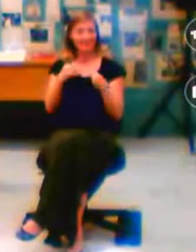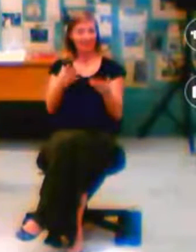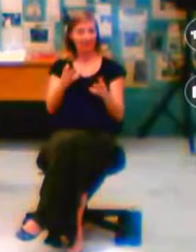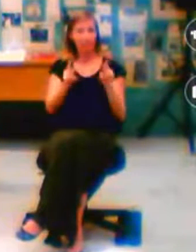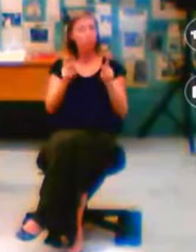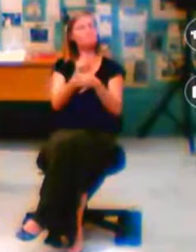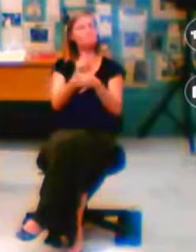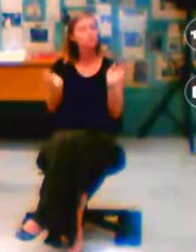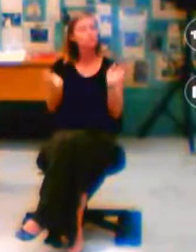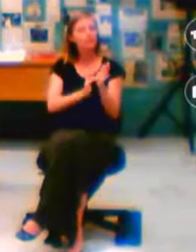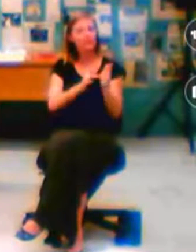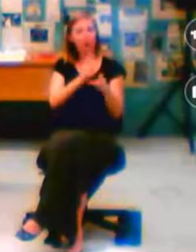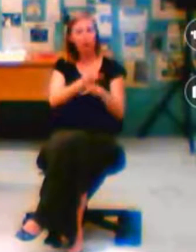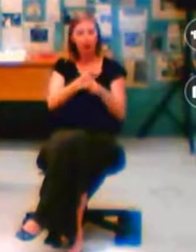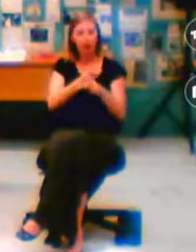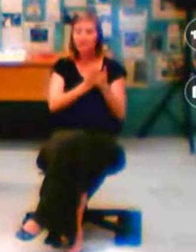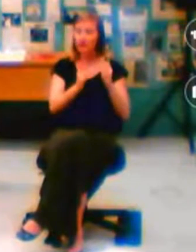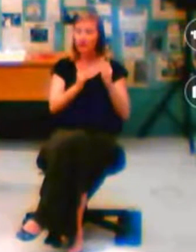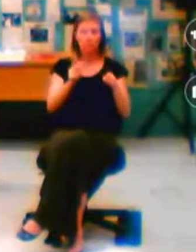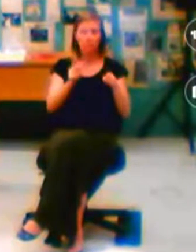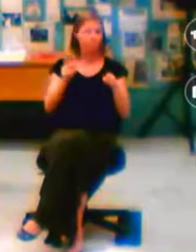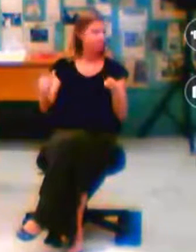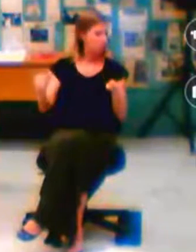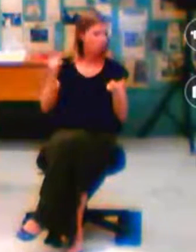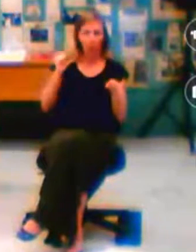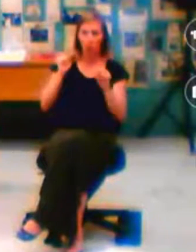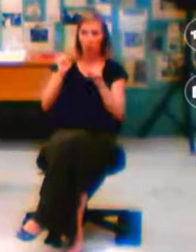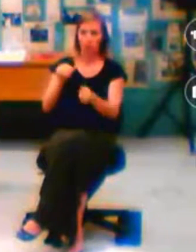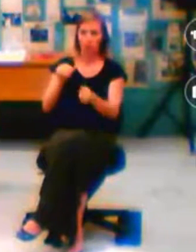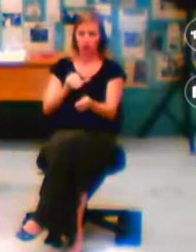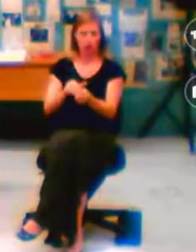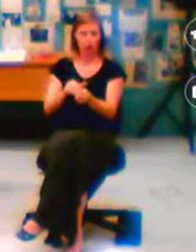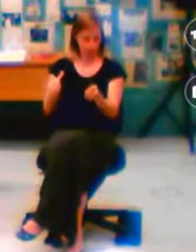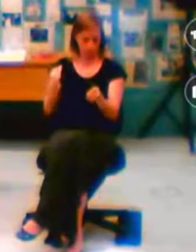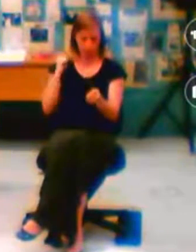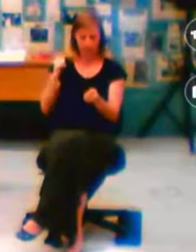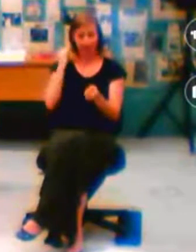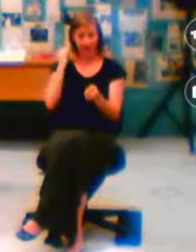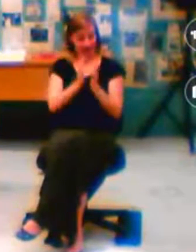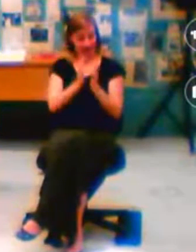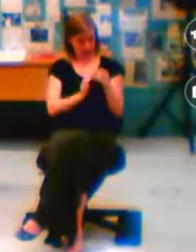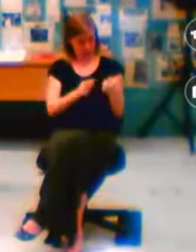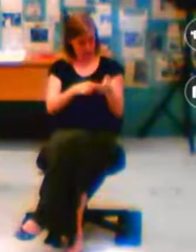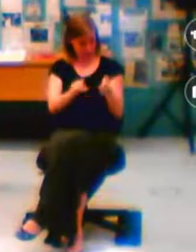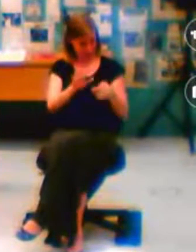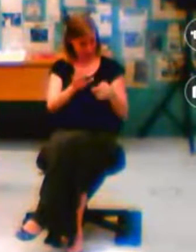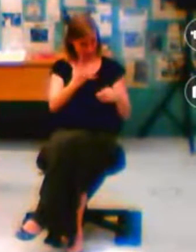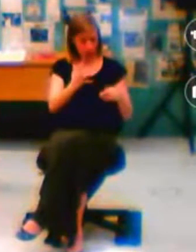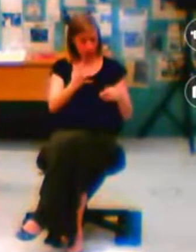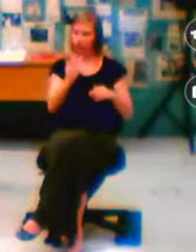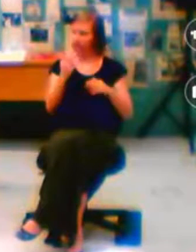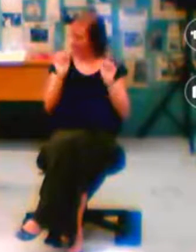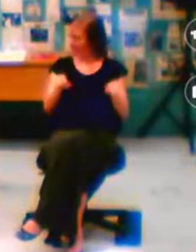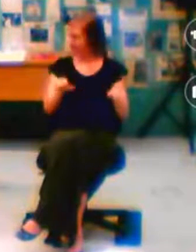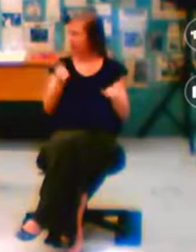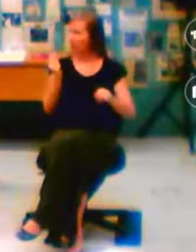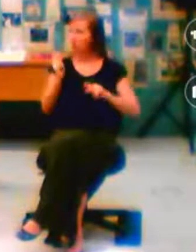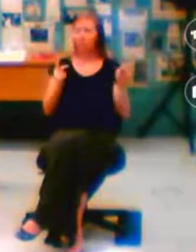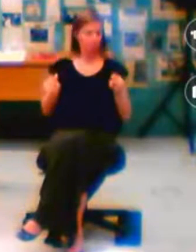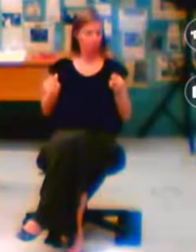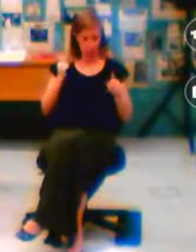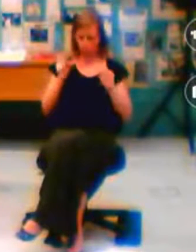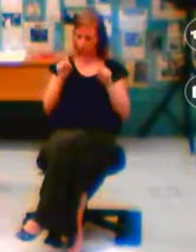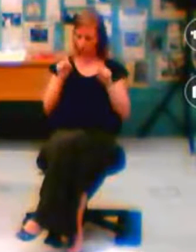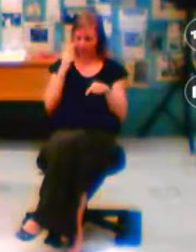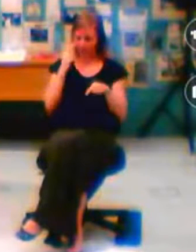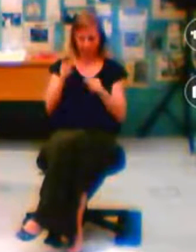people pay more first dollar out of pocket. But they've done research plans where even giving people free medical care,